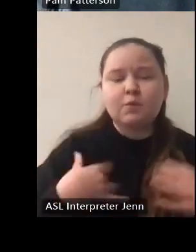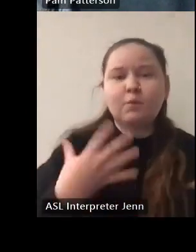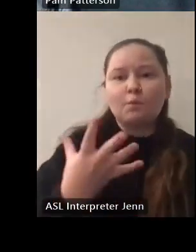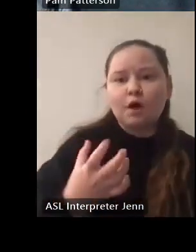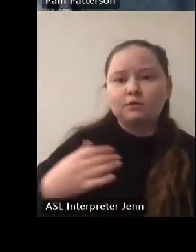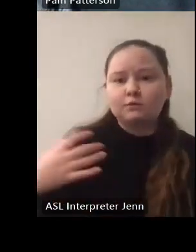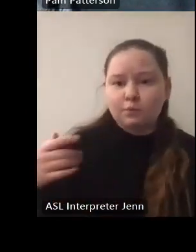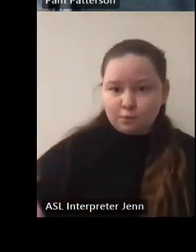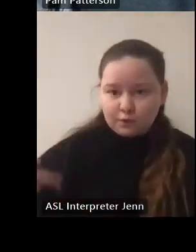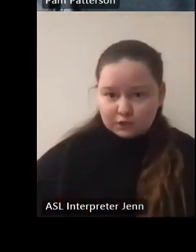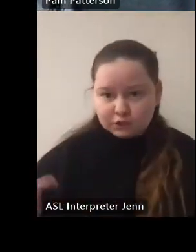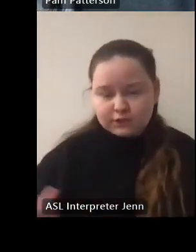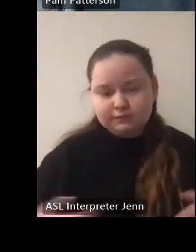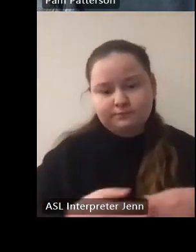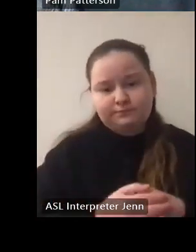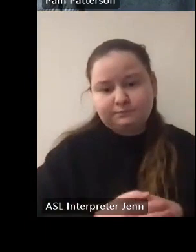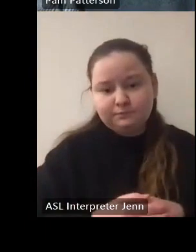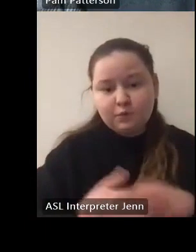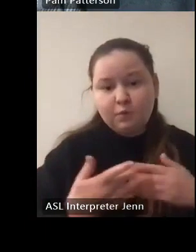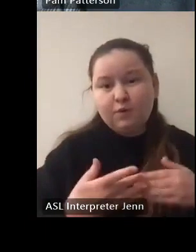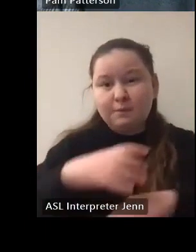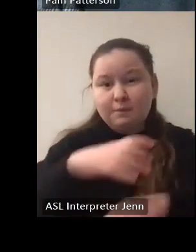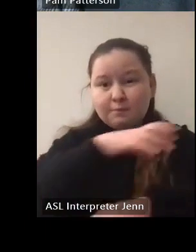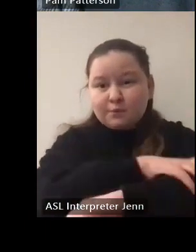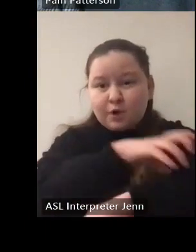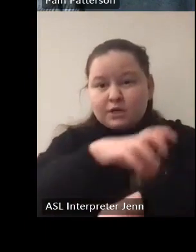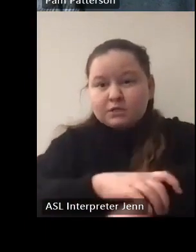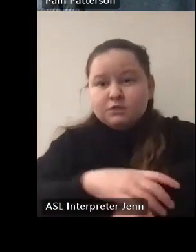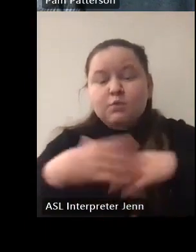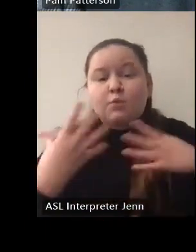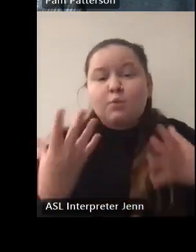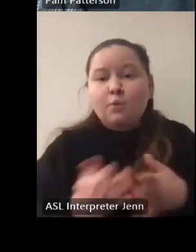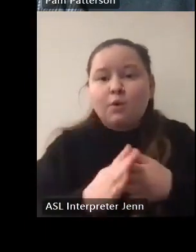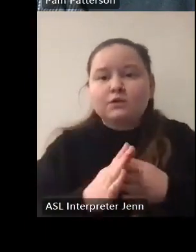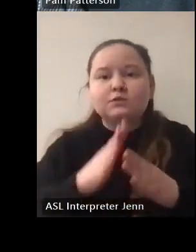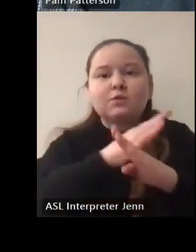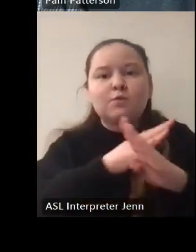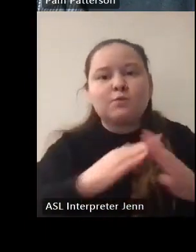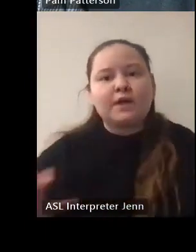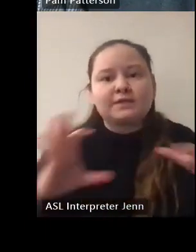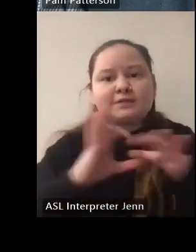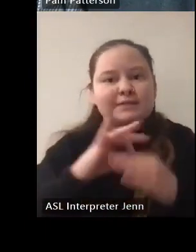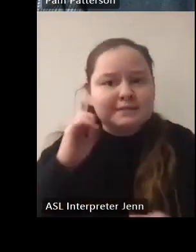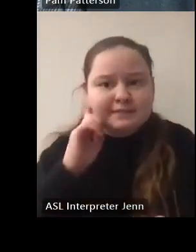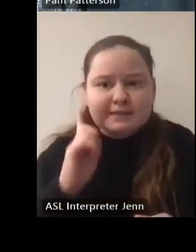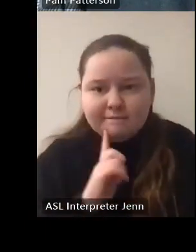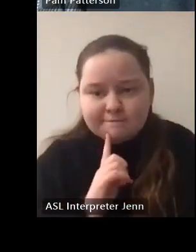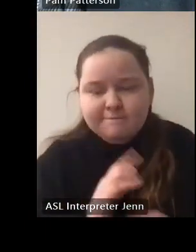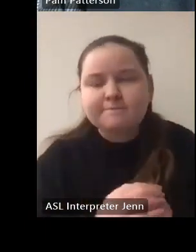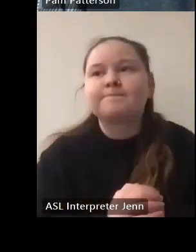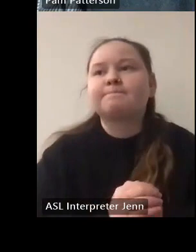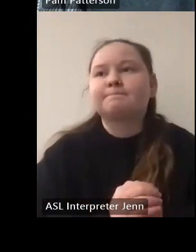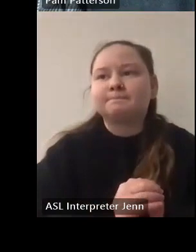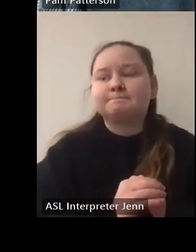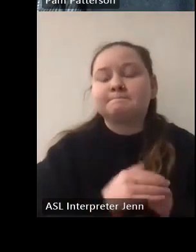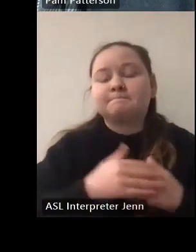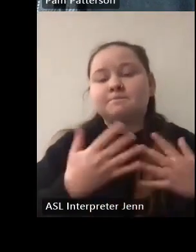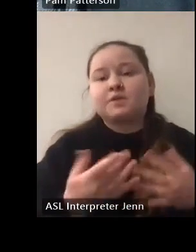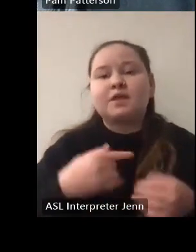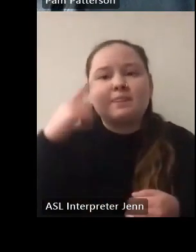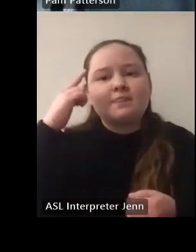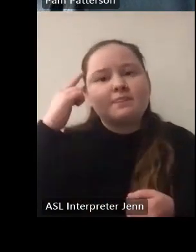the silence of deafness. There are those who argue that body integrity identity disorder or being transabled is a mental